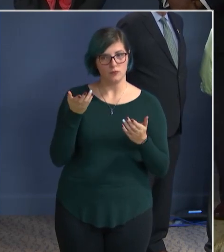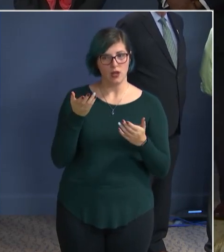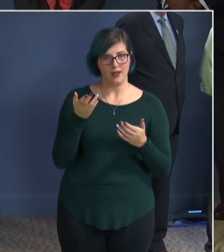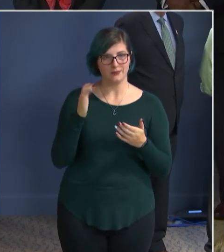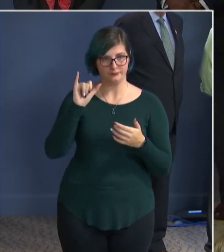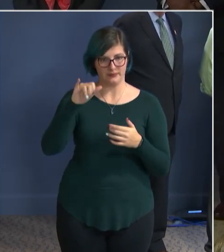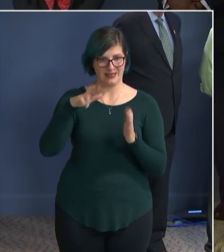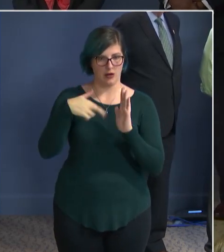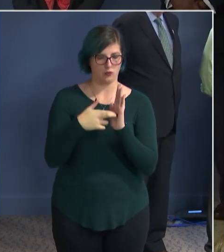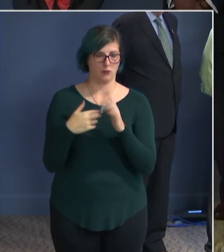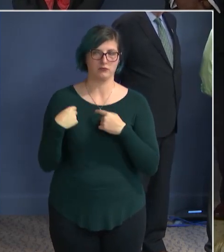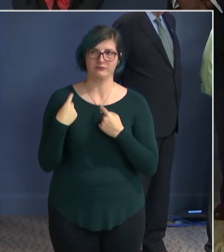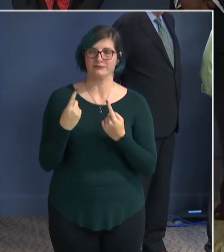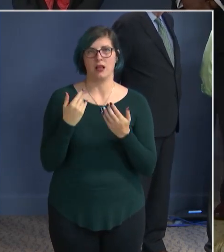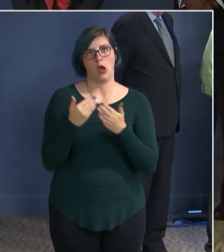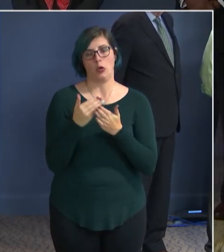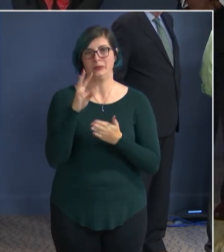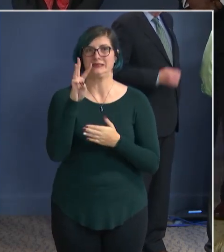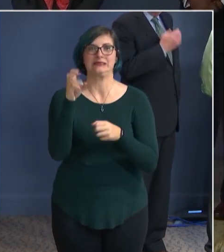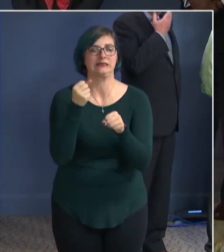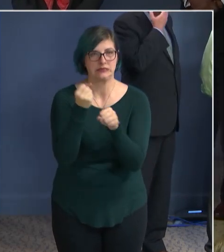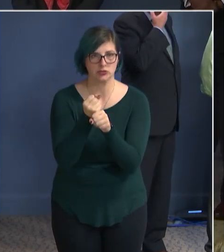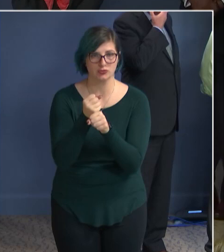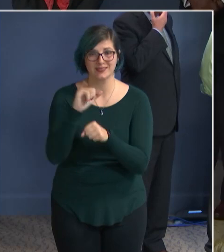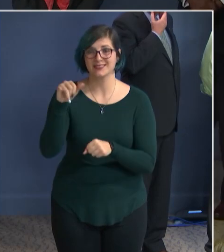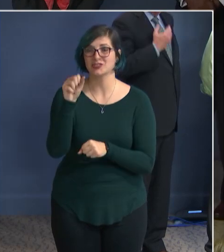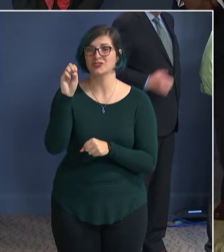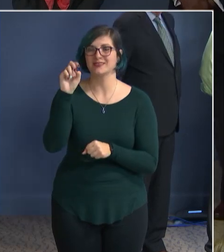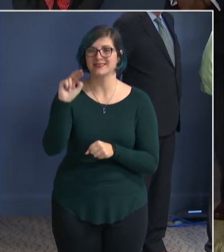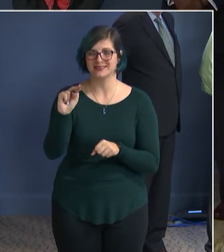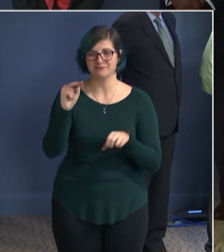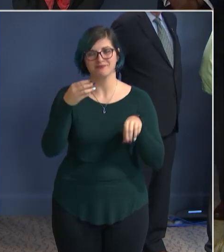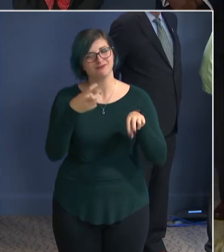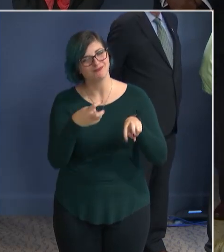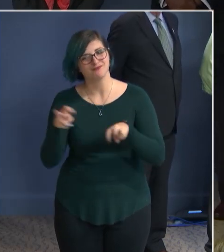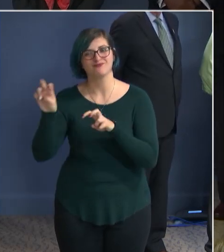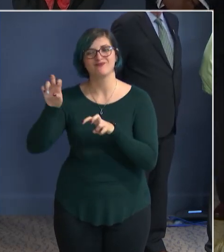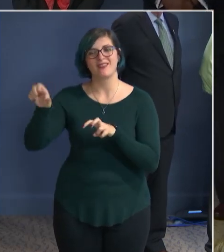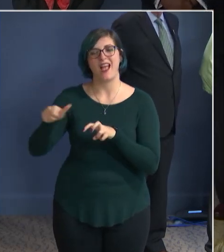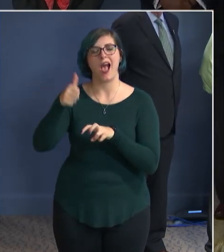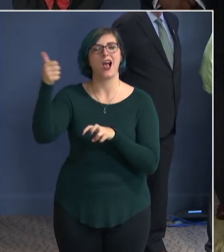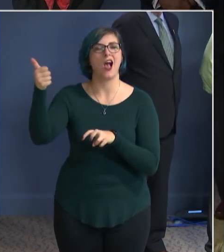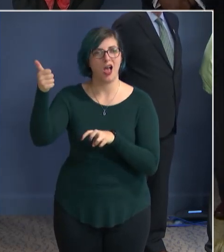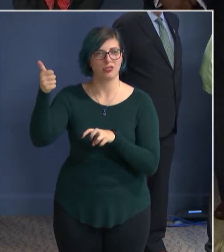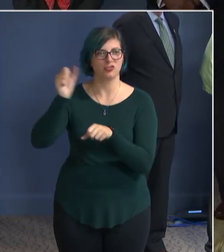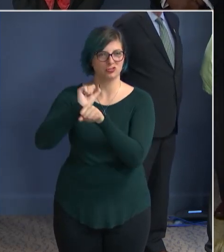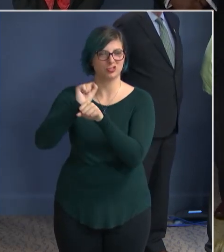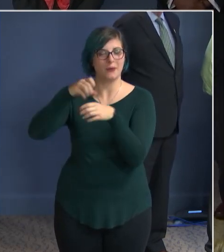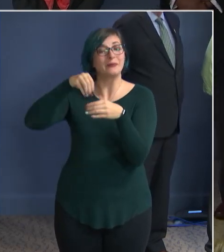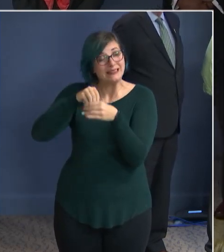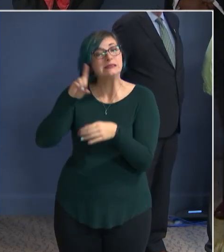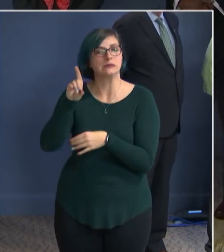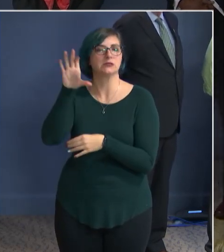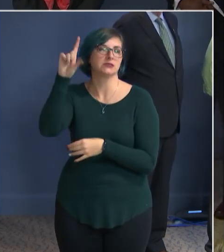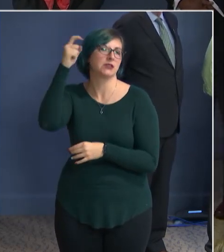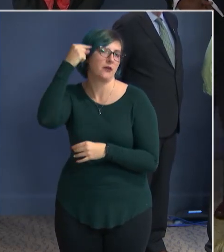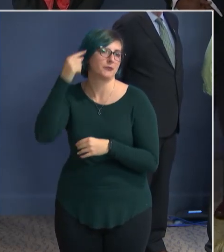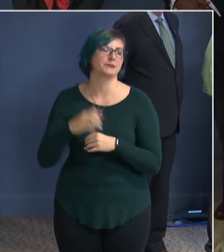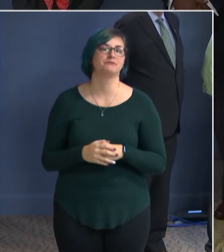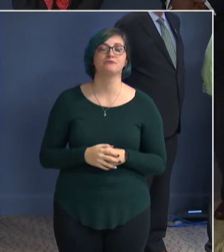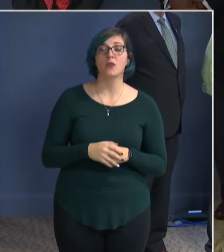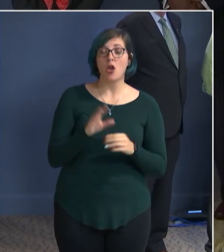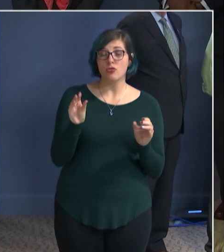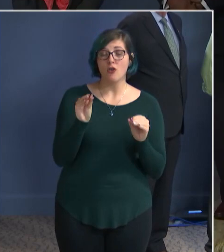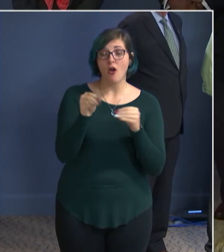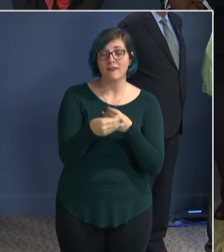me for nearly 6 years, and Jason is moving on to another post in D.C. government. The Office of Scheduling